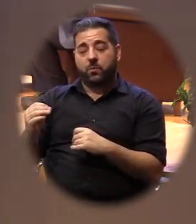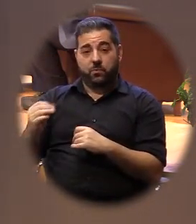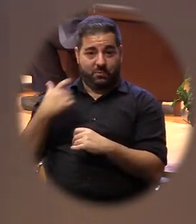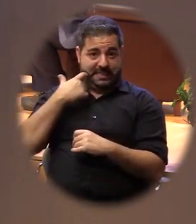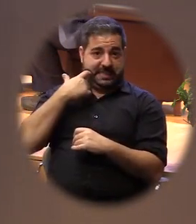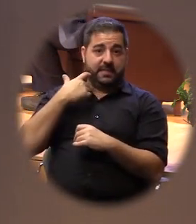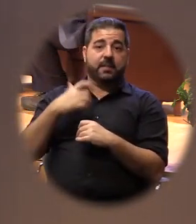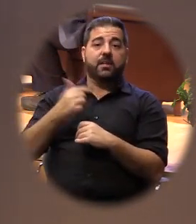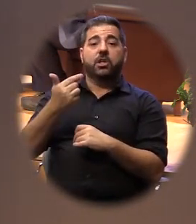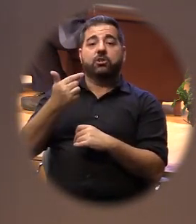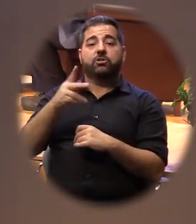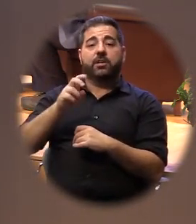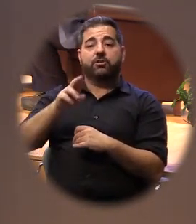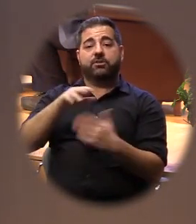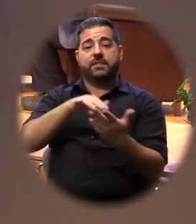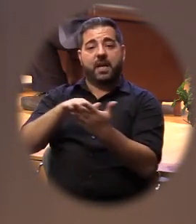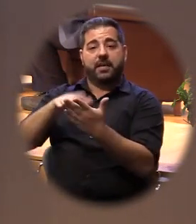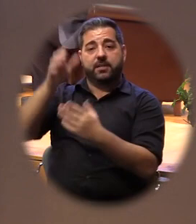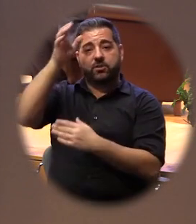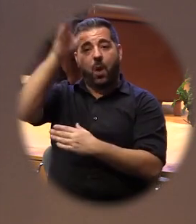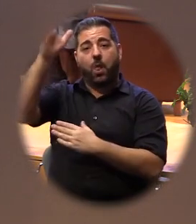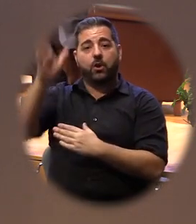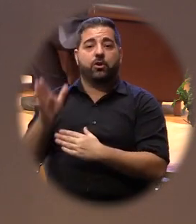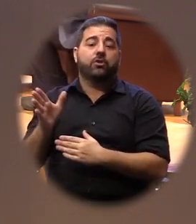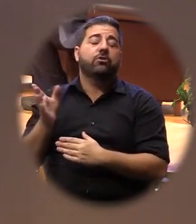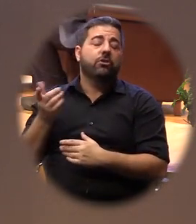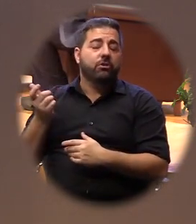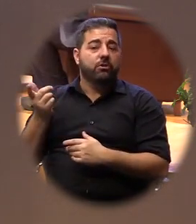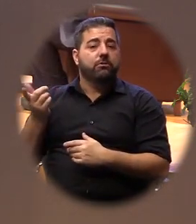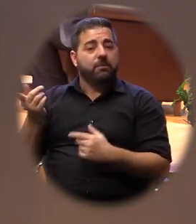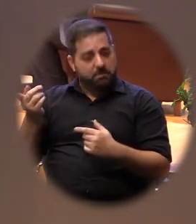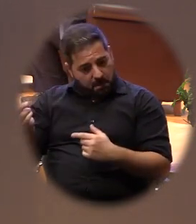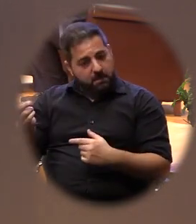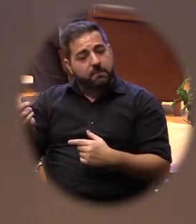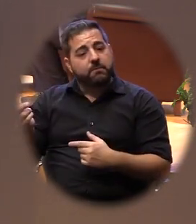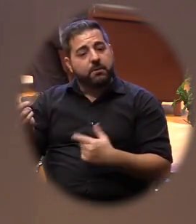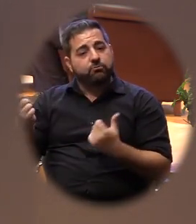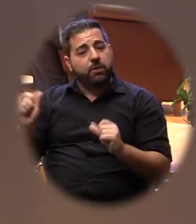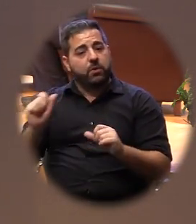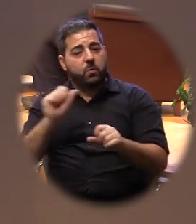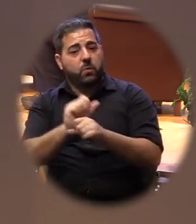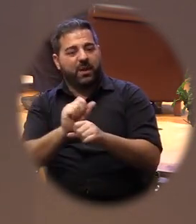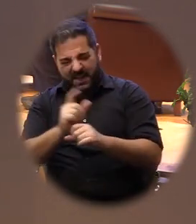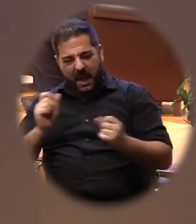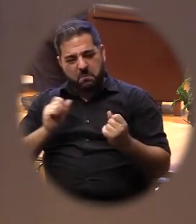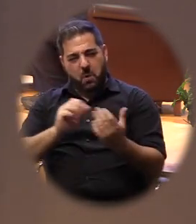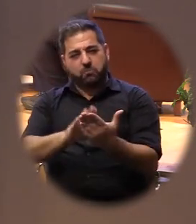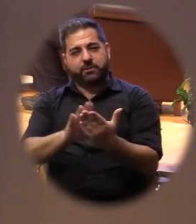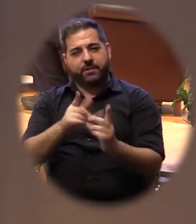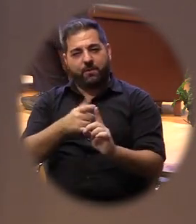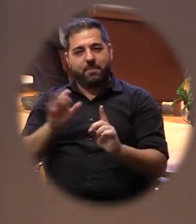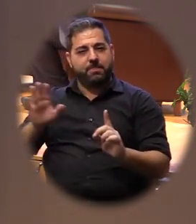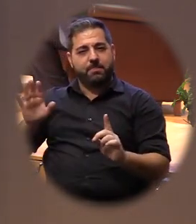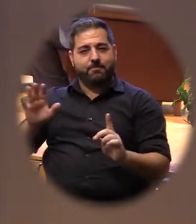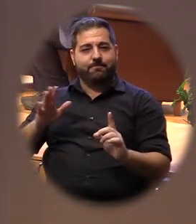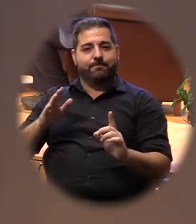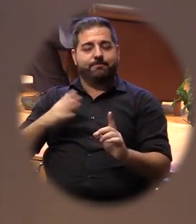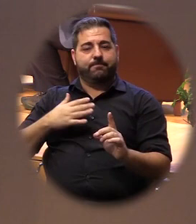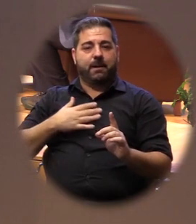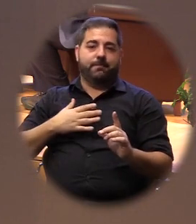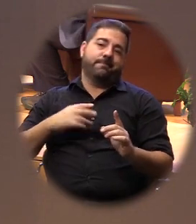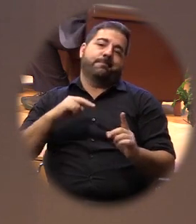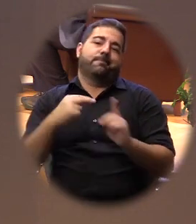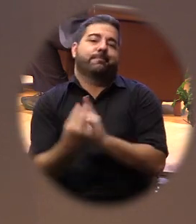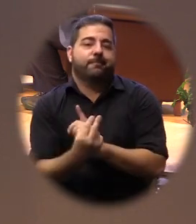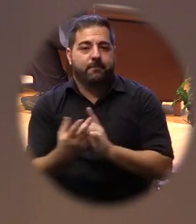recently gender studies Scholars um have been trying to work and I approached this from the point of view of my scholarship